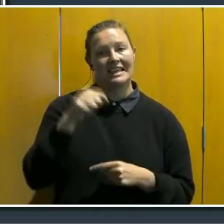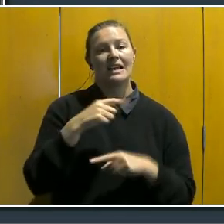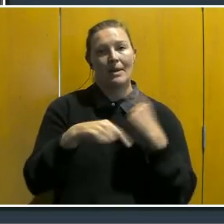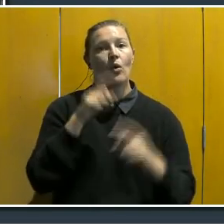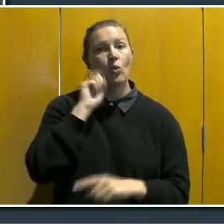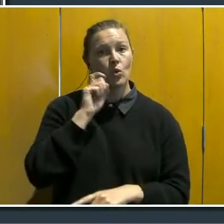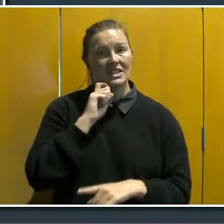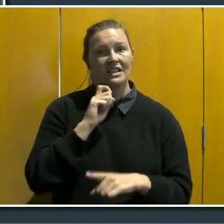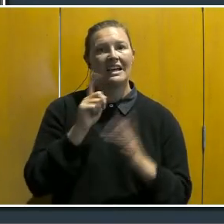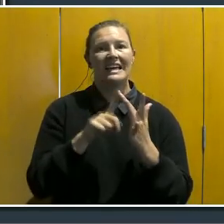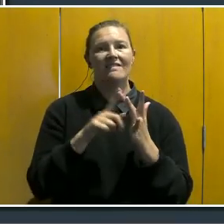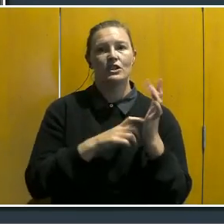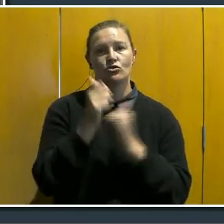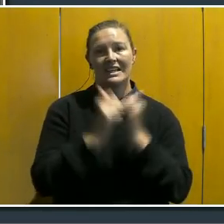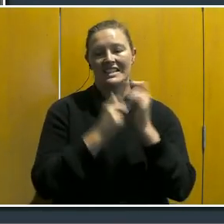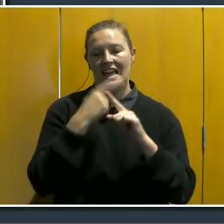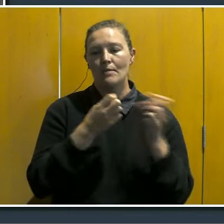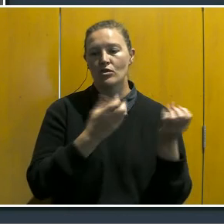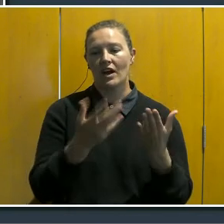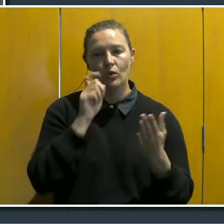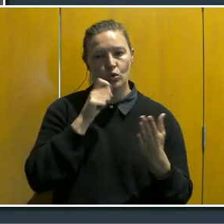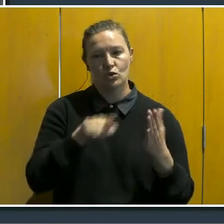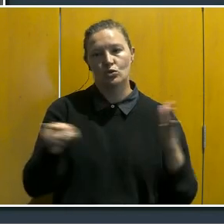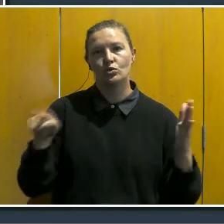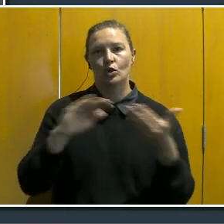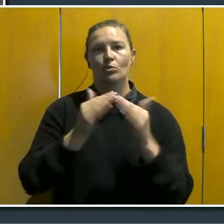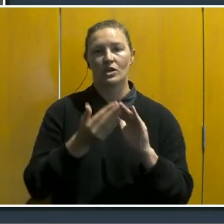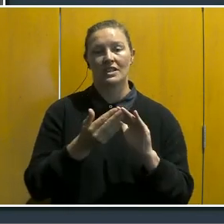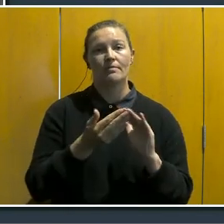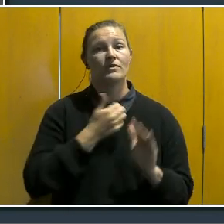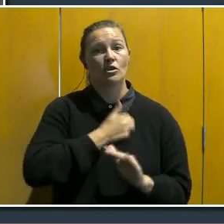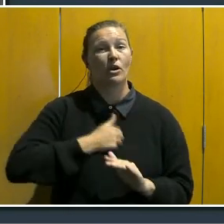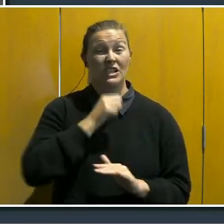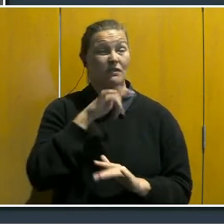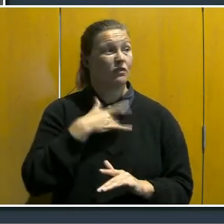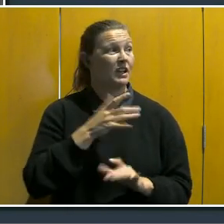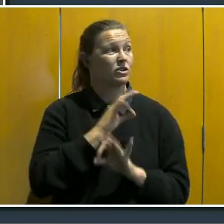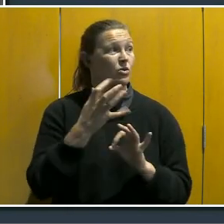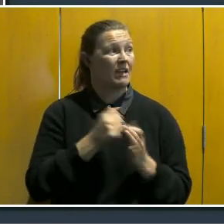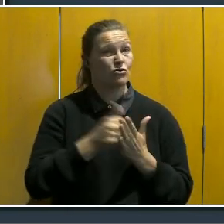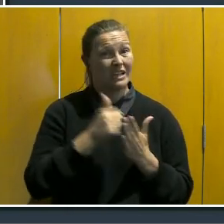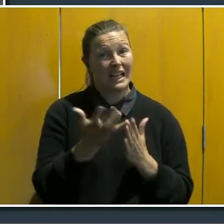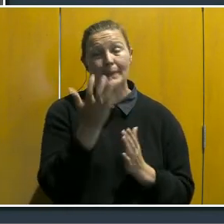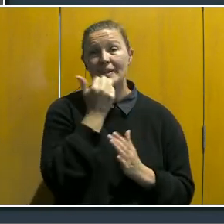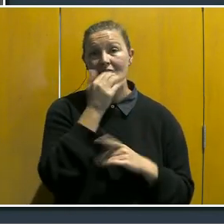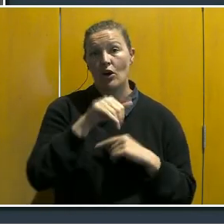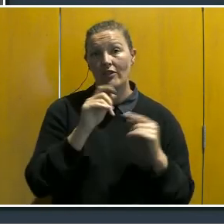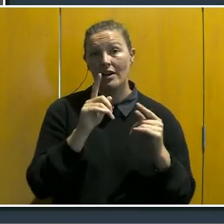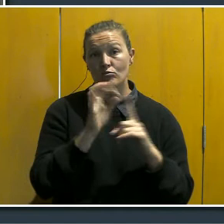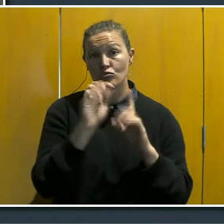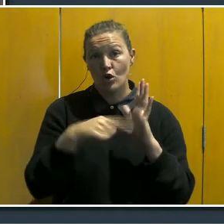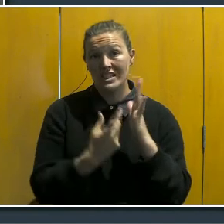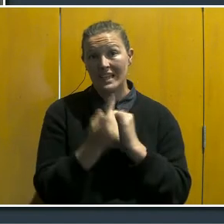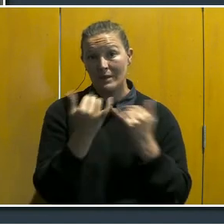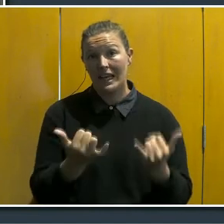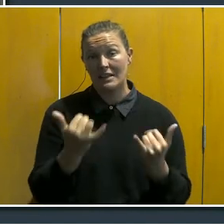water infrastructure and provision of water to our community. So apologies if you don't feel that you're getting regular updates on what projects are underway,